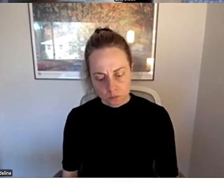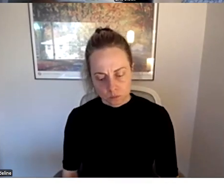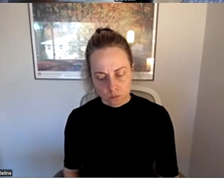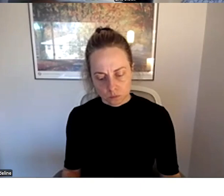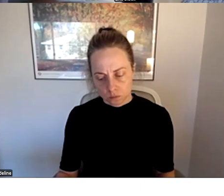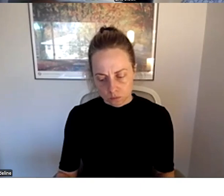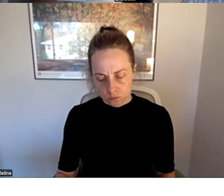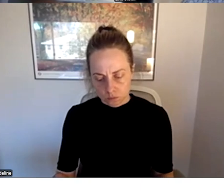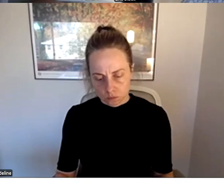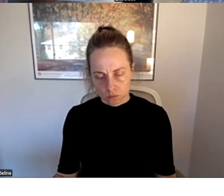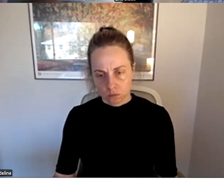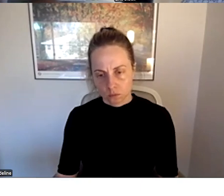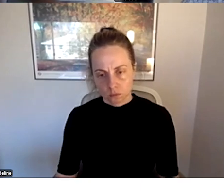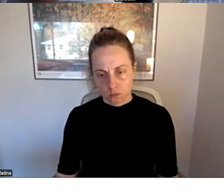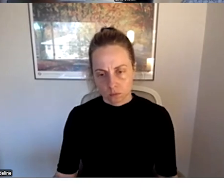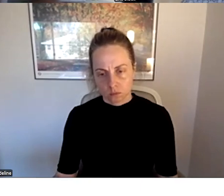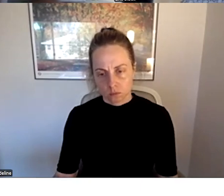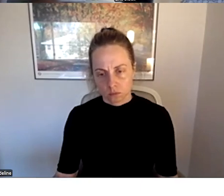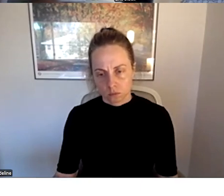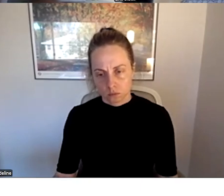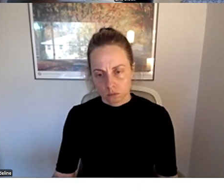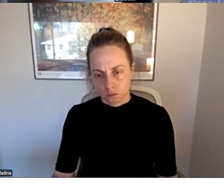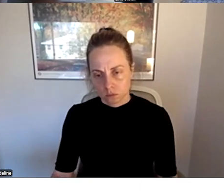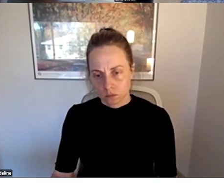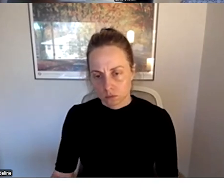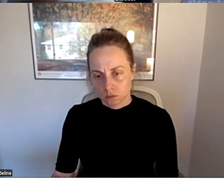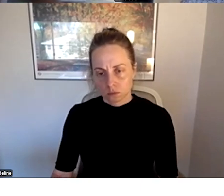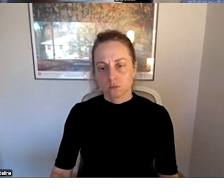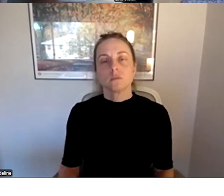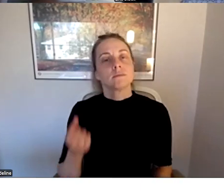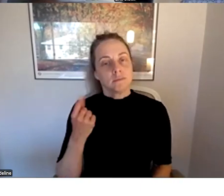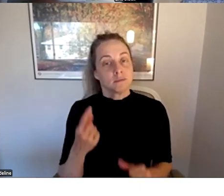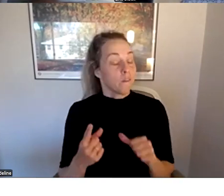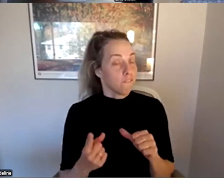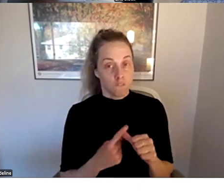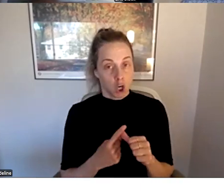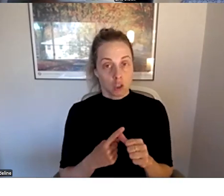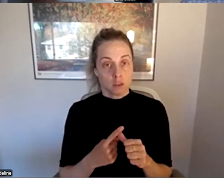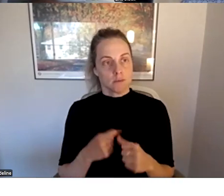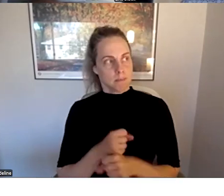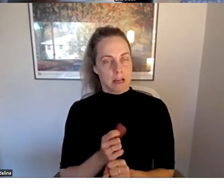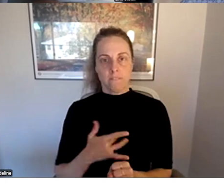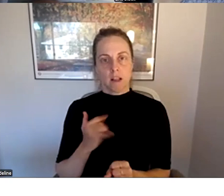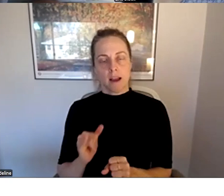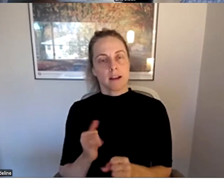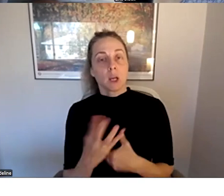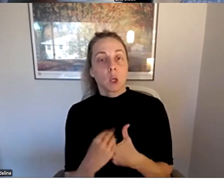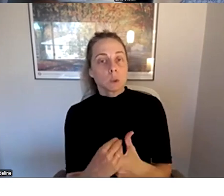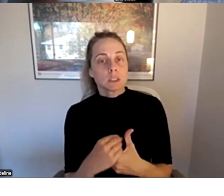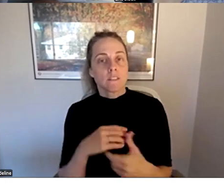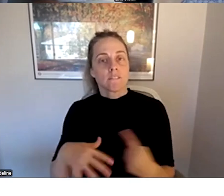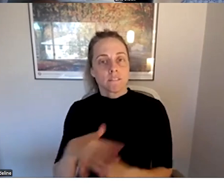So I think the first and foremost is making it feel like an inclusive environment. You know, I do